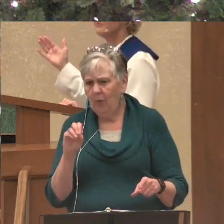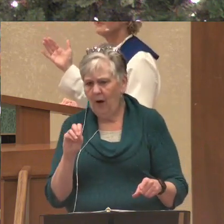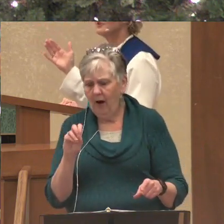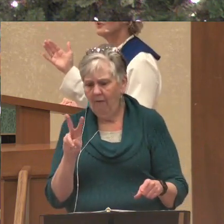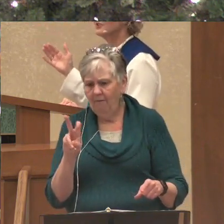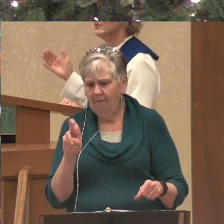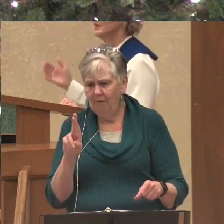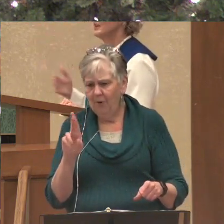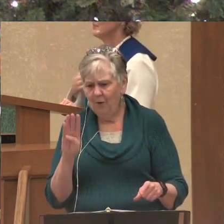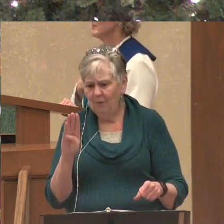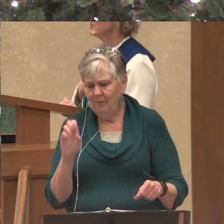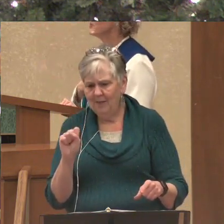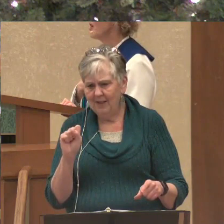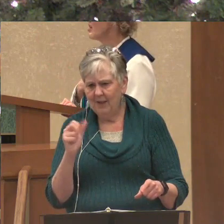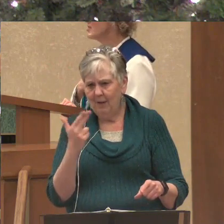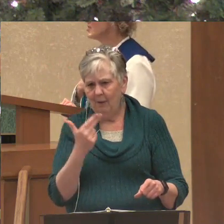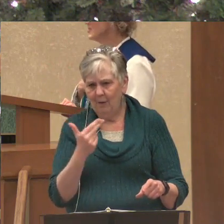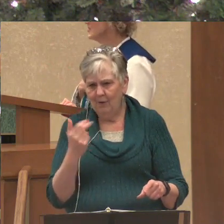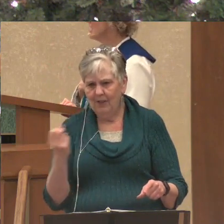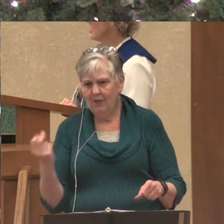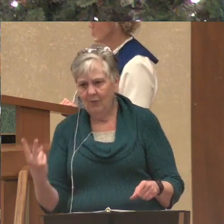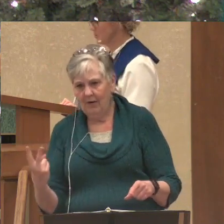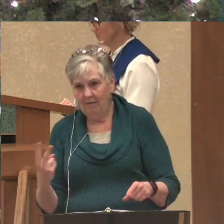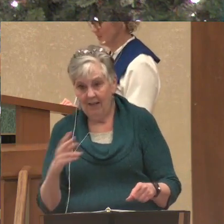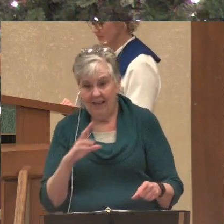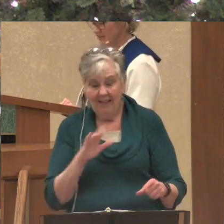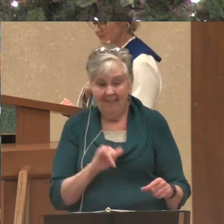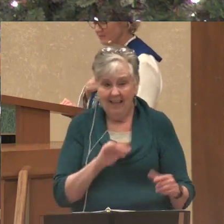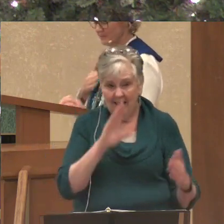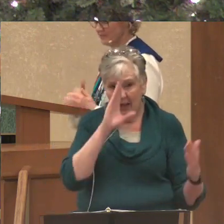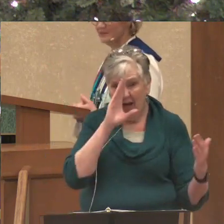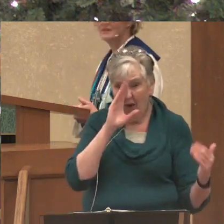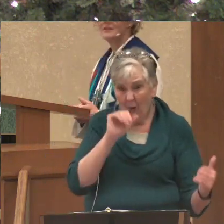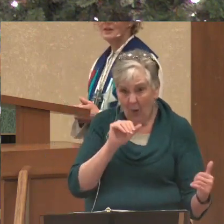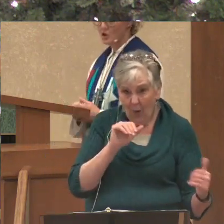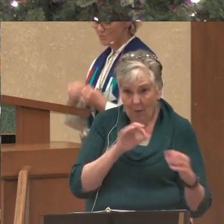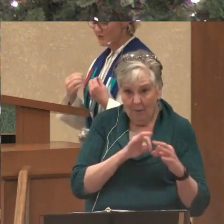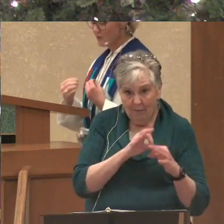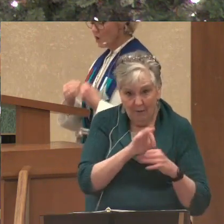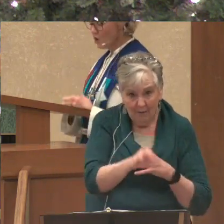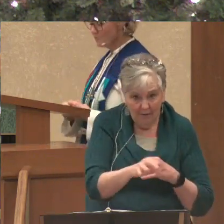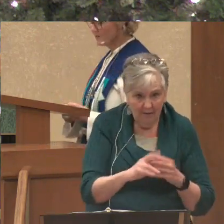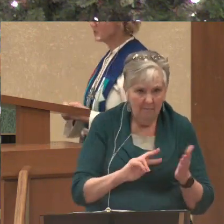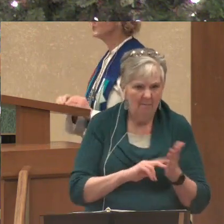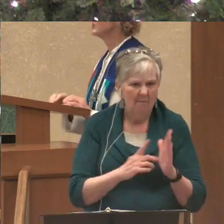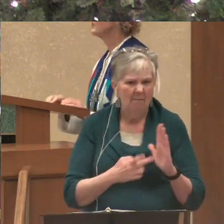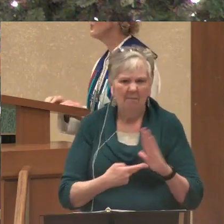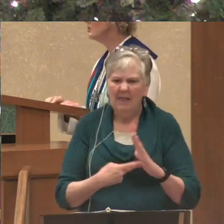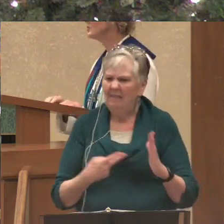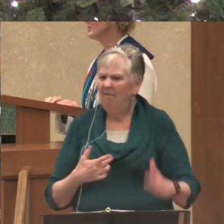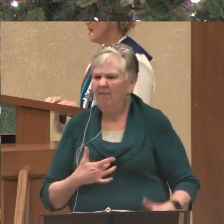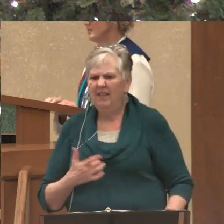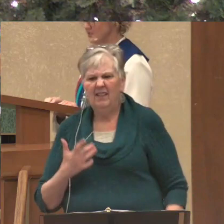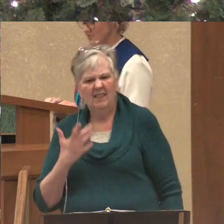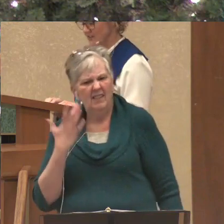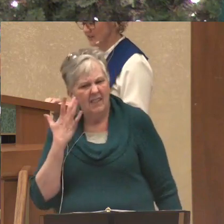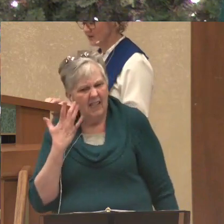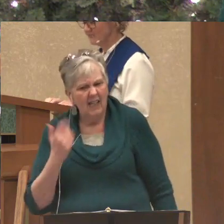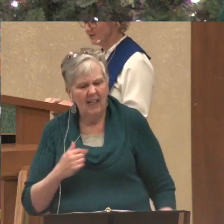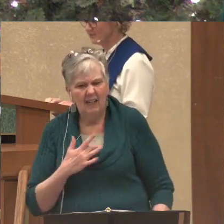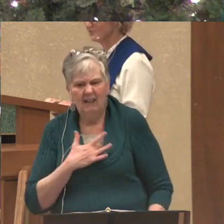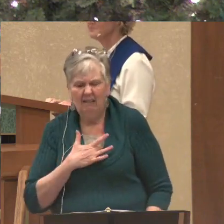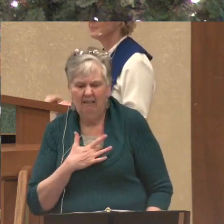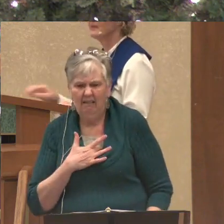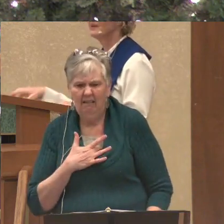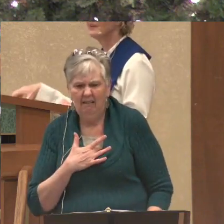"Hope deferred makes the heart grow sick." Without hope, we turn to false gods to take care